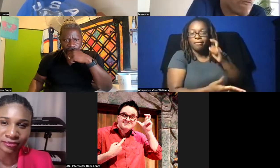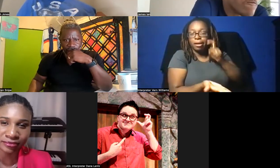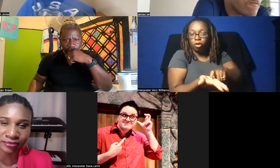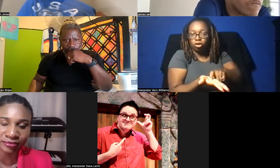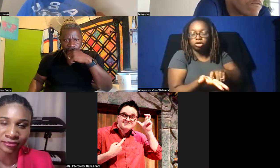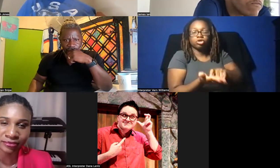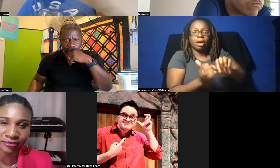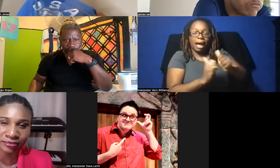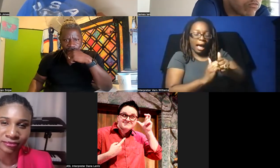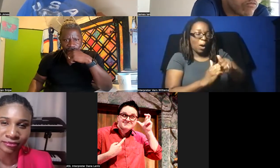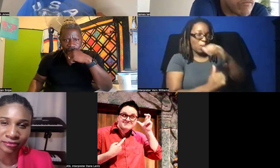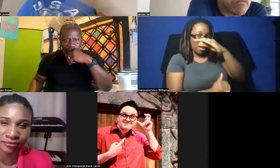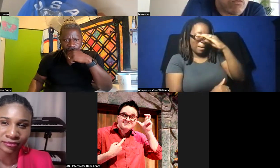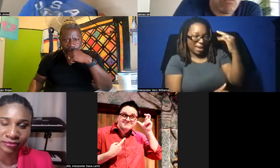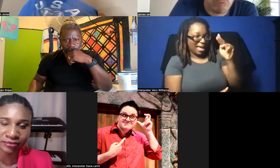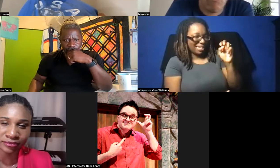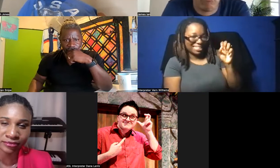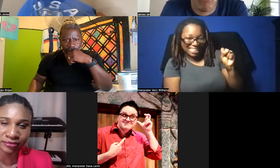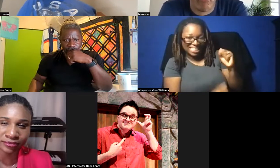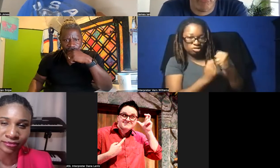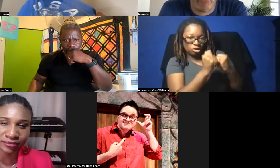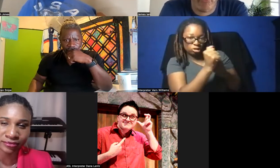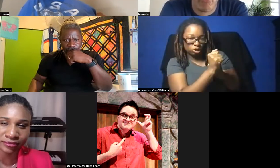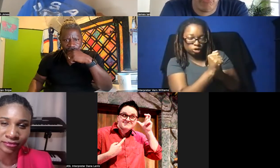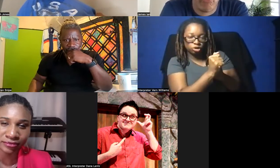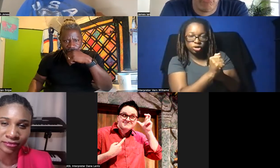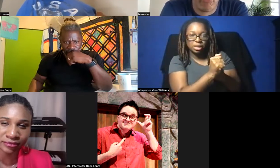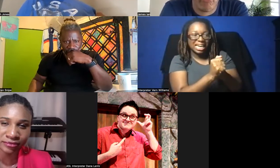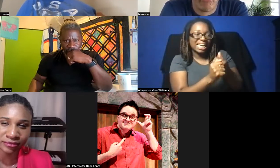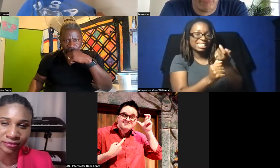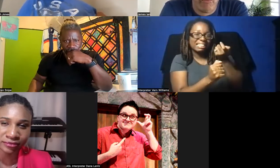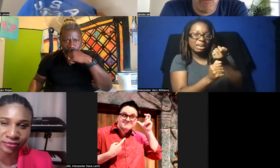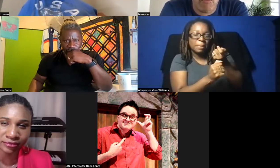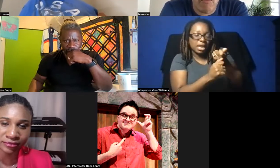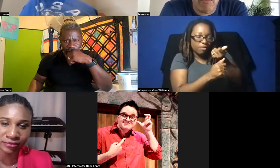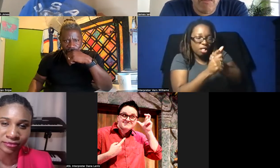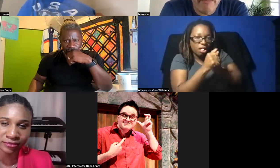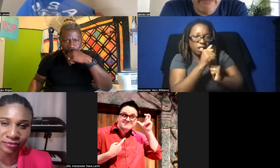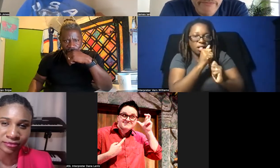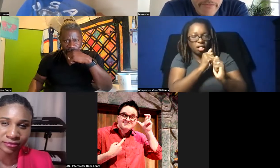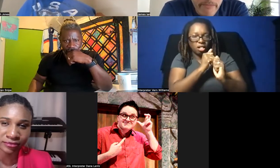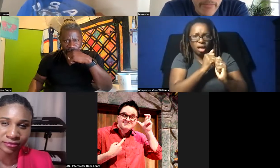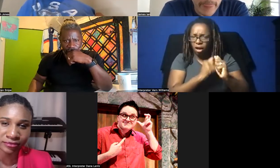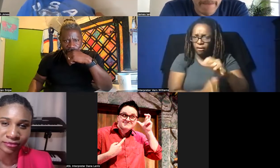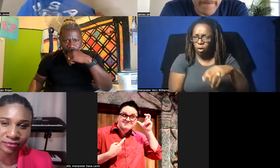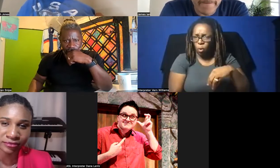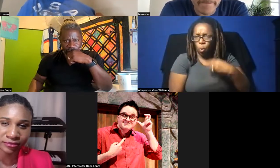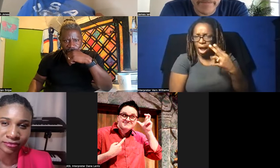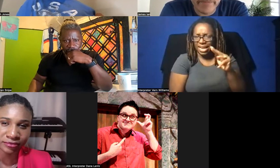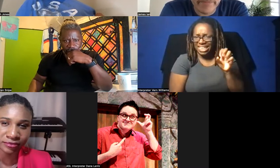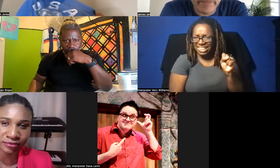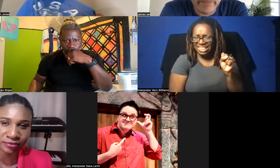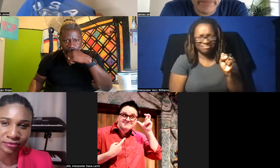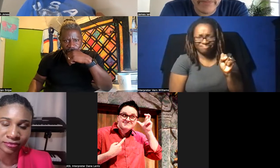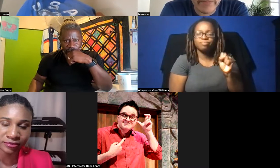of Blackness is a construct juxtaposed to whiteness. So if whiteness was made up, so therefore they needed